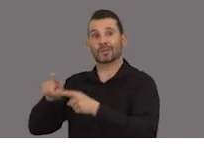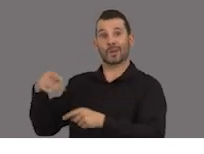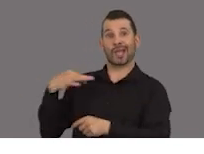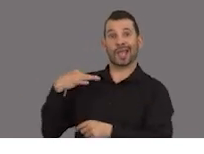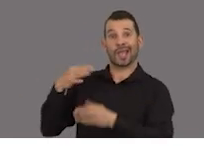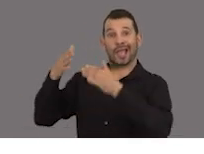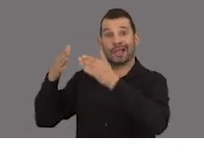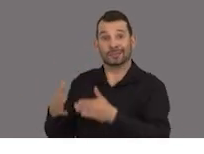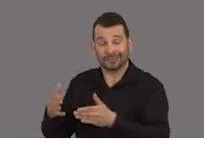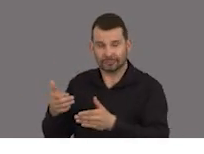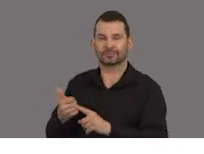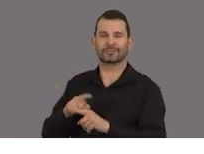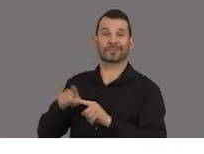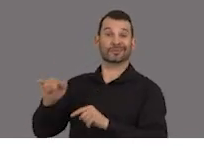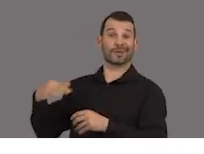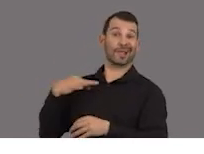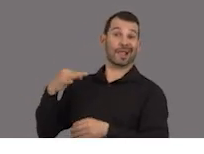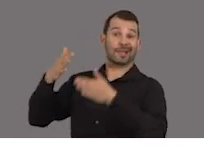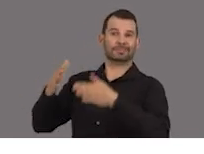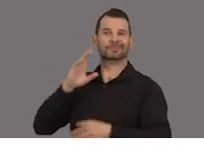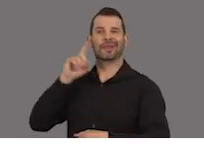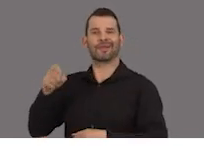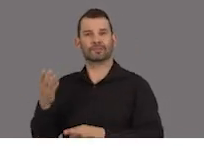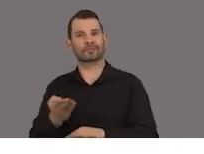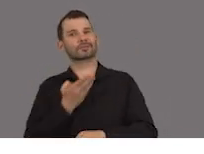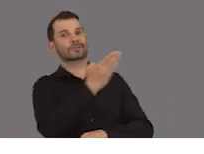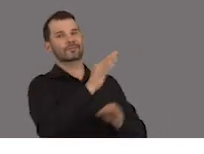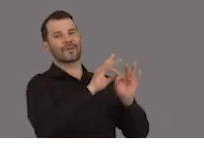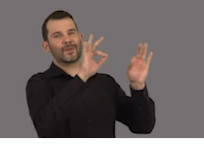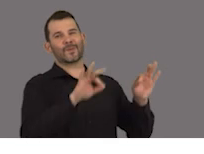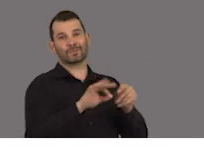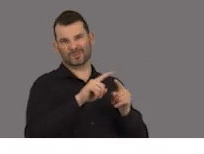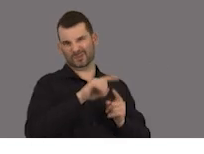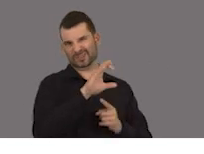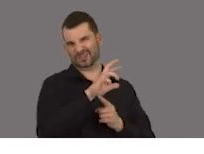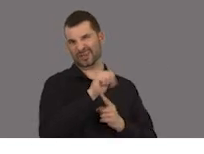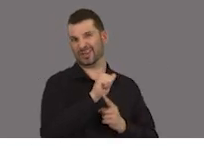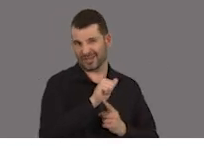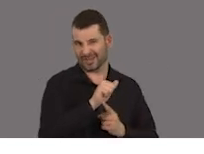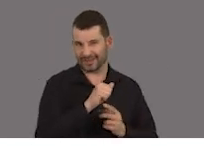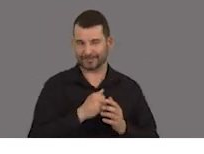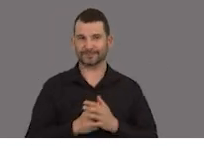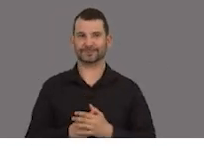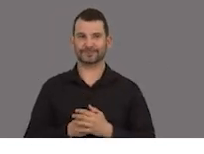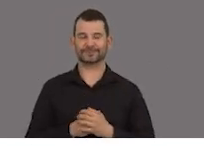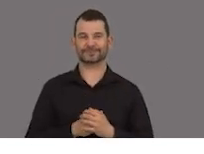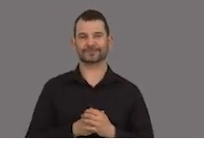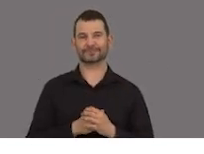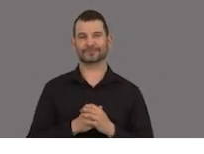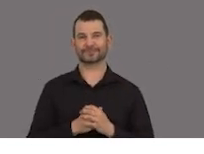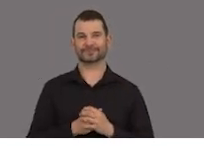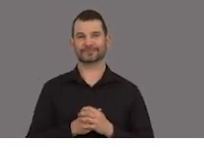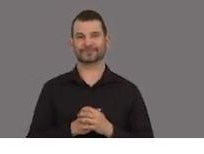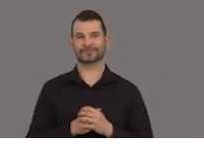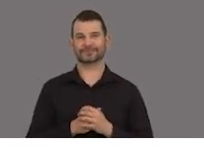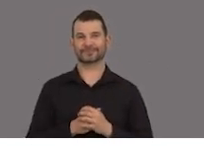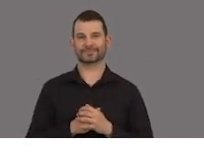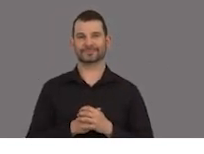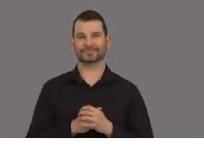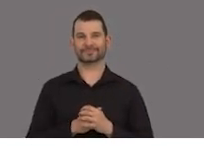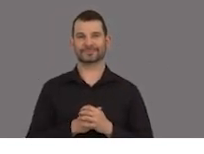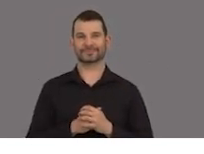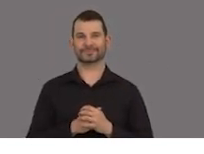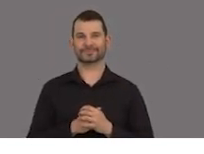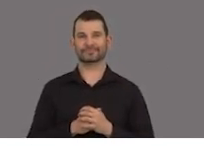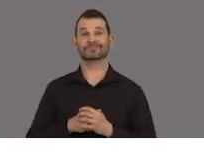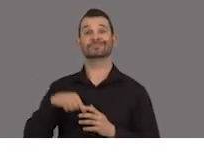manually sign, and provide it to the applicant. The applicant would then need to submit the form to CRA.